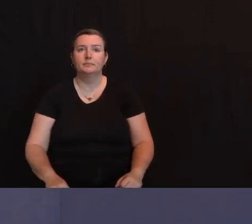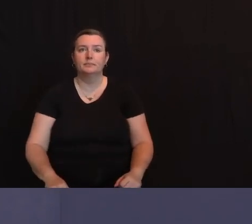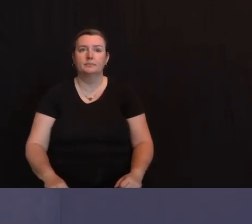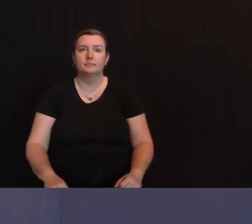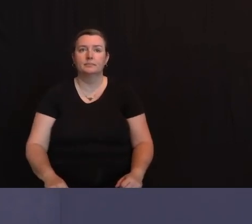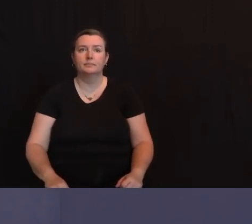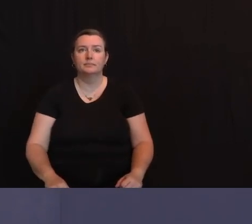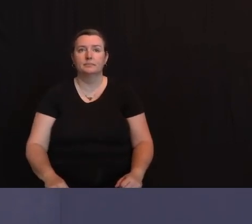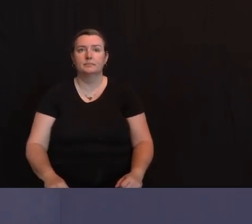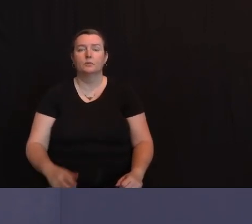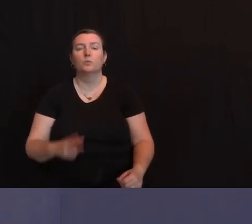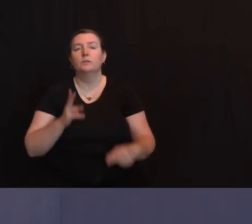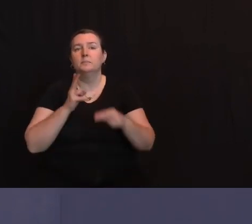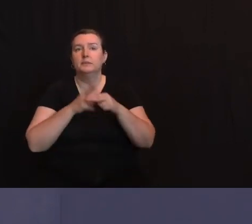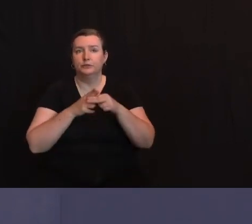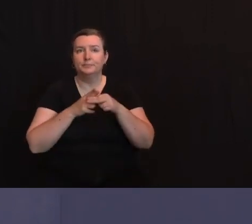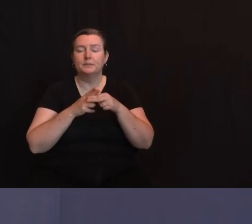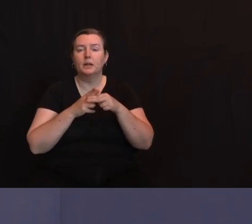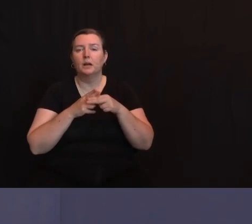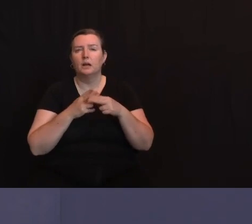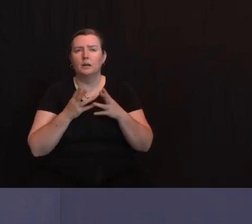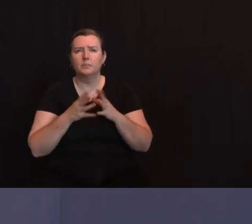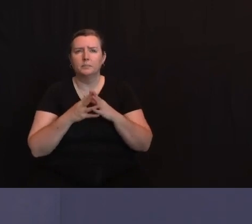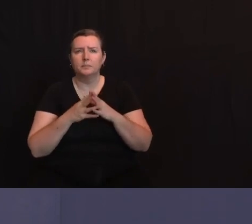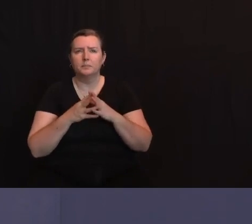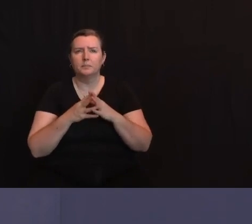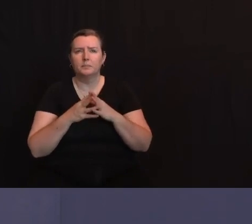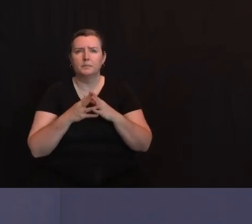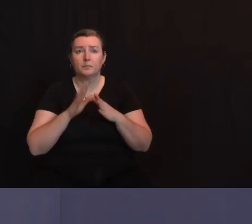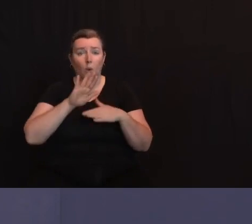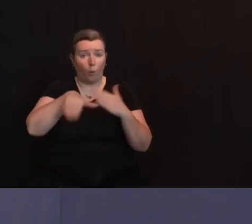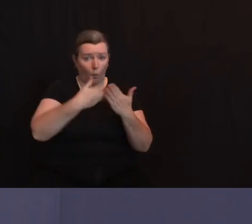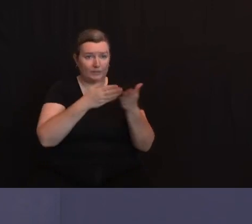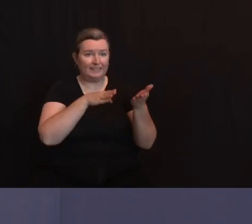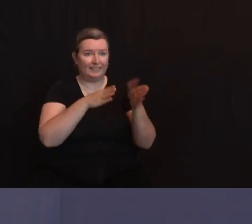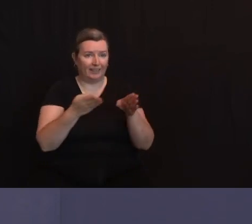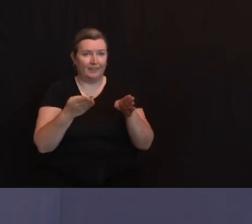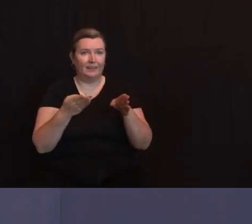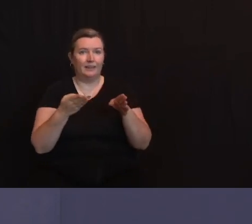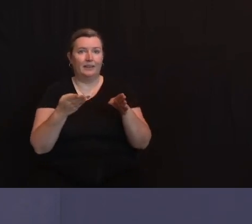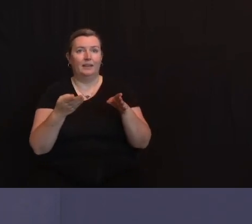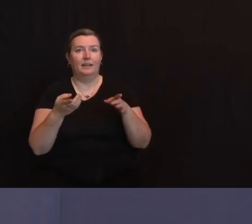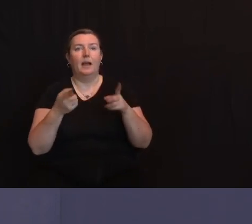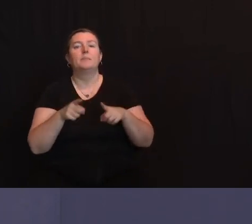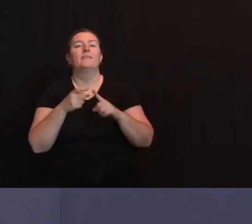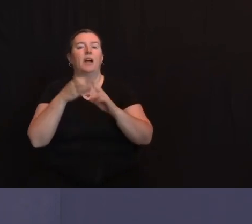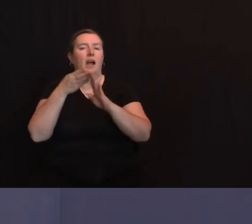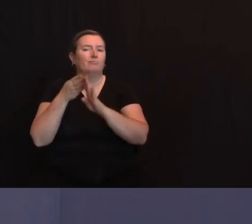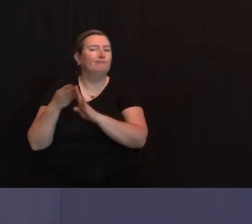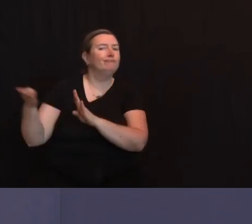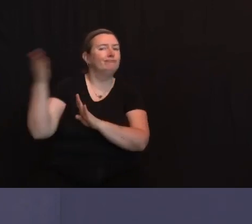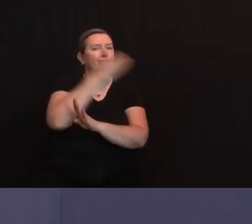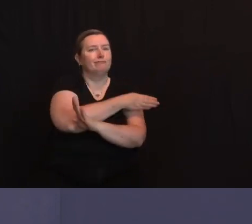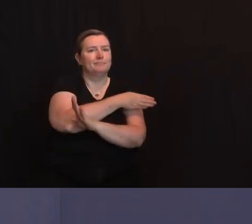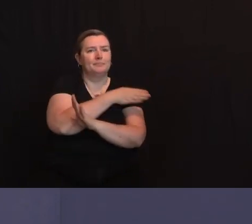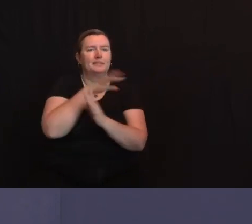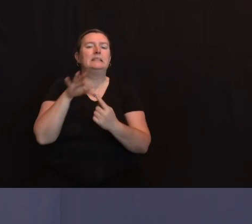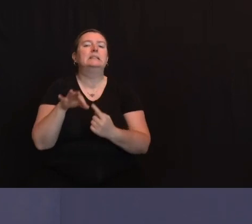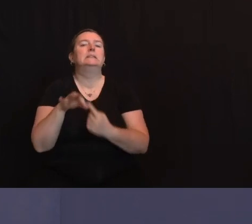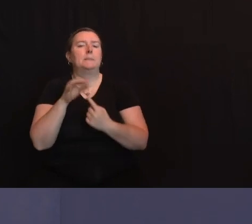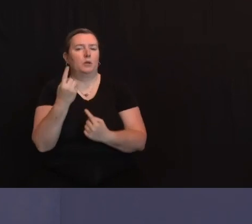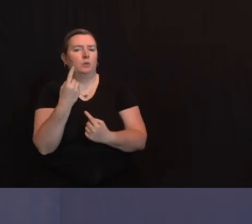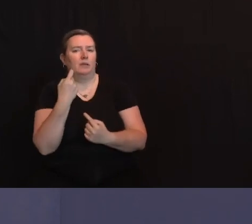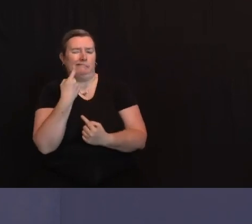death occurring in prior periods. The hospitals, as of 10 p.m. last night, reported